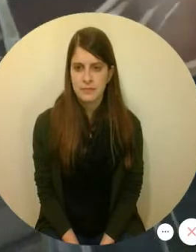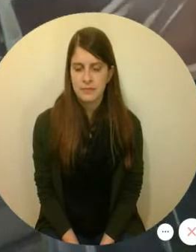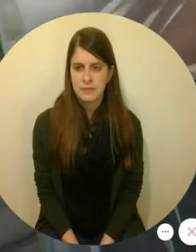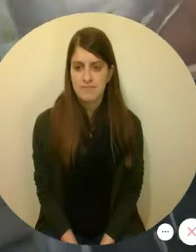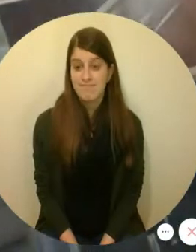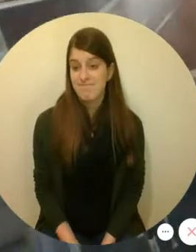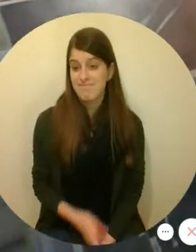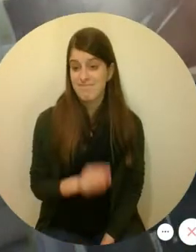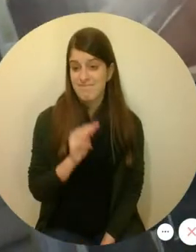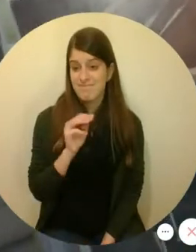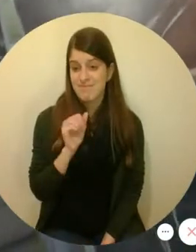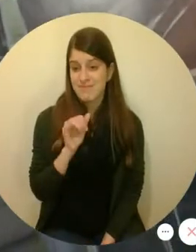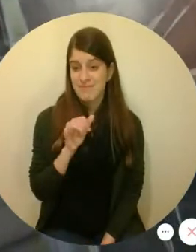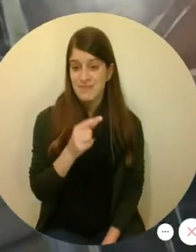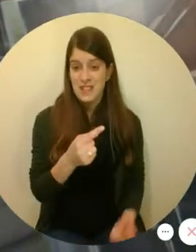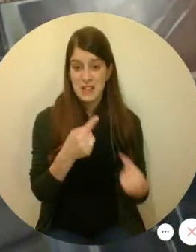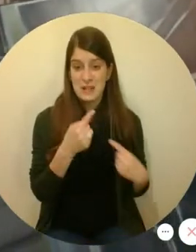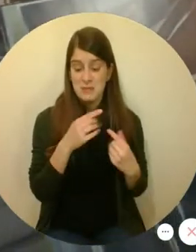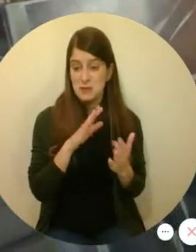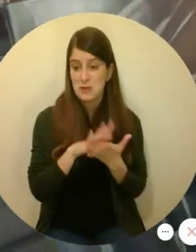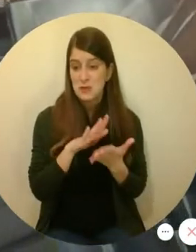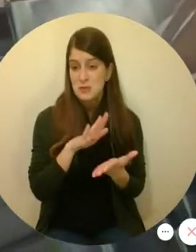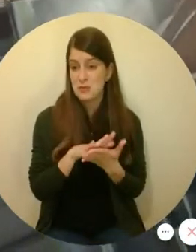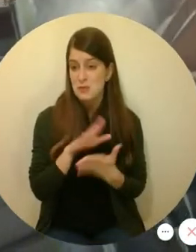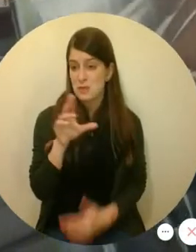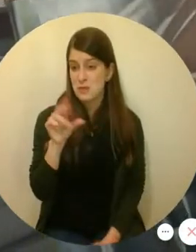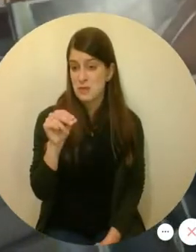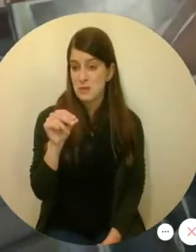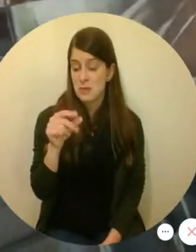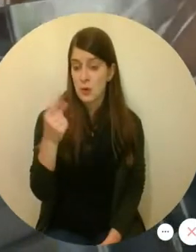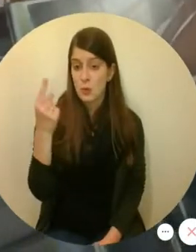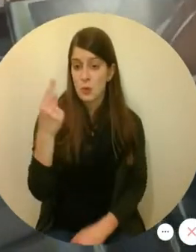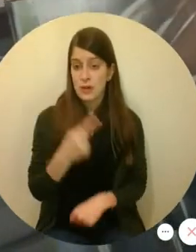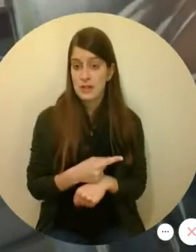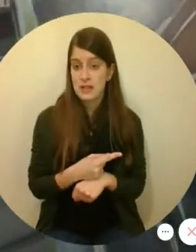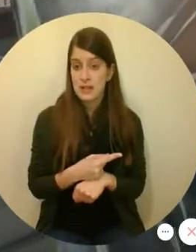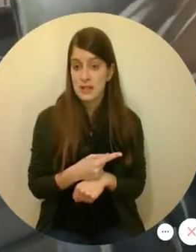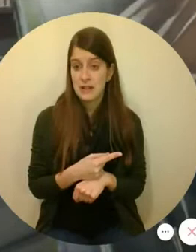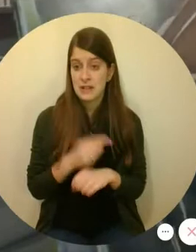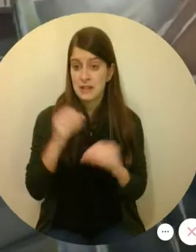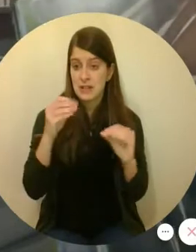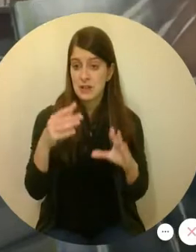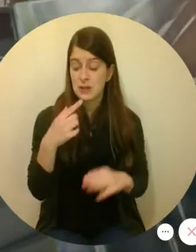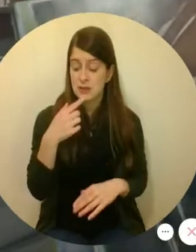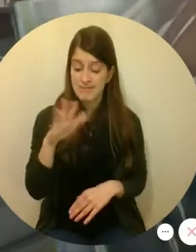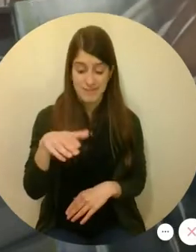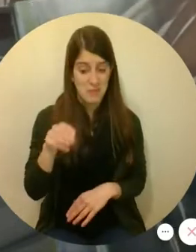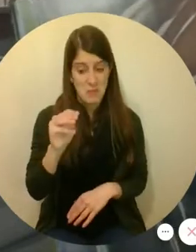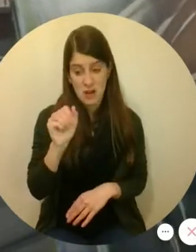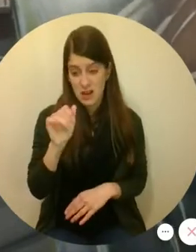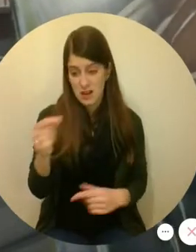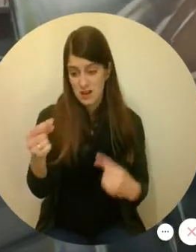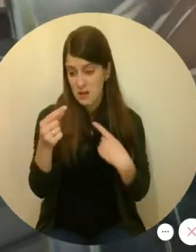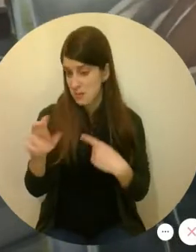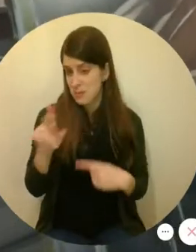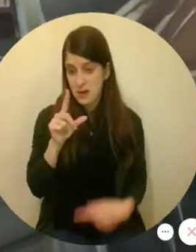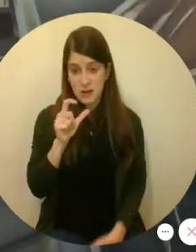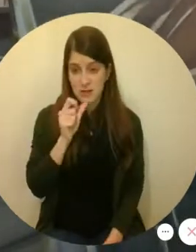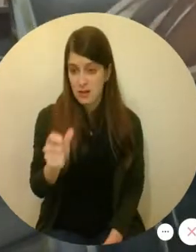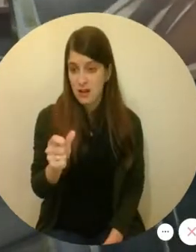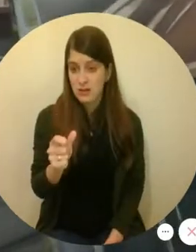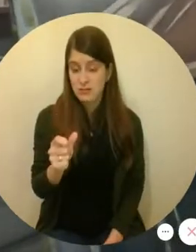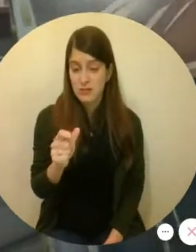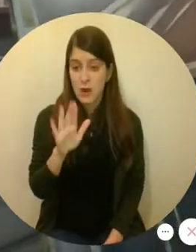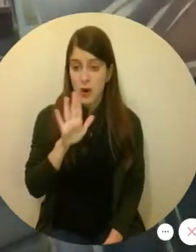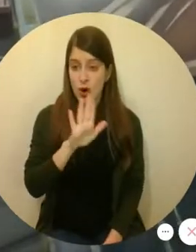But Maya's seat remained empty, and one day Ms. Albert announced to the class that Maya wouldn't be coming back. Her family